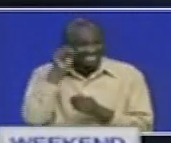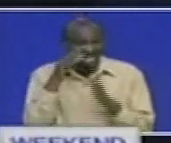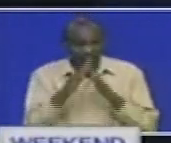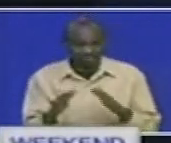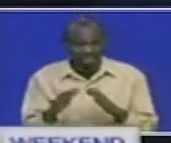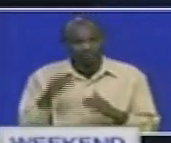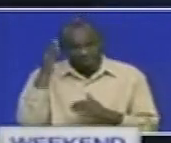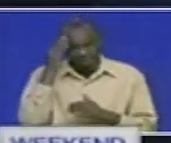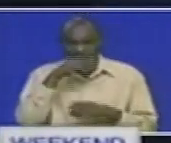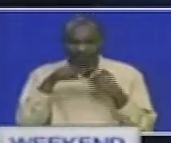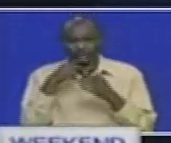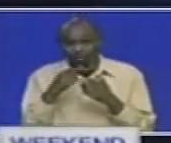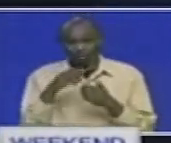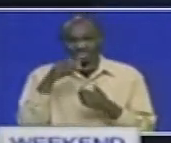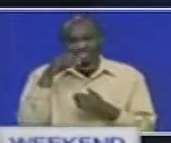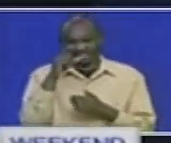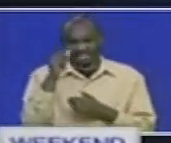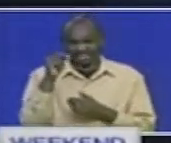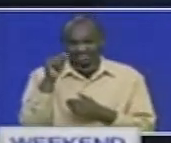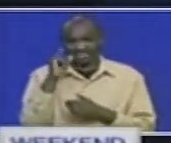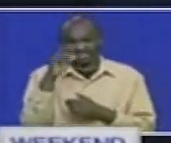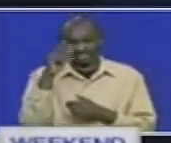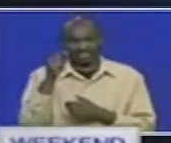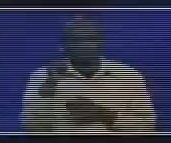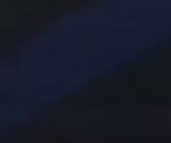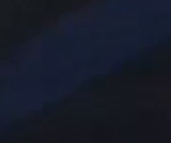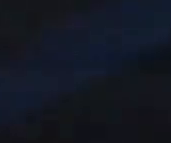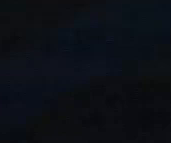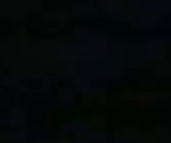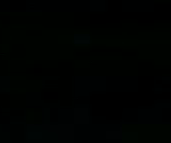you know we're talking about Dennis itumbi here is his